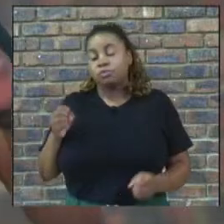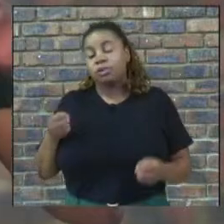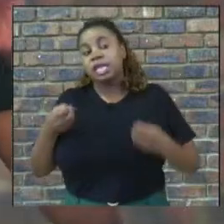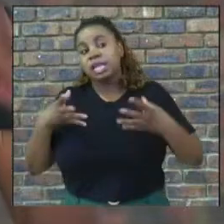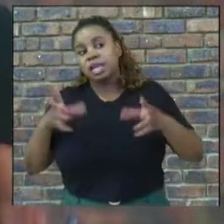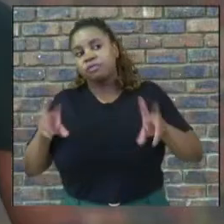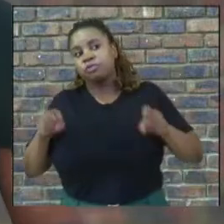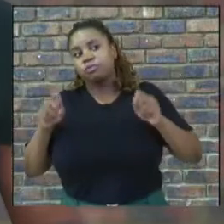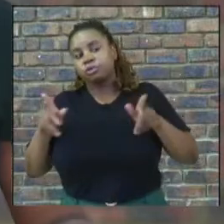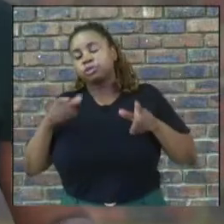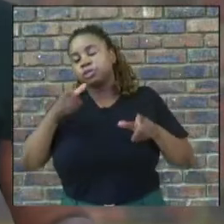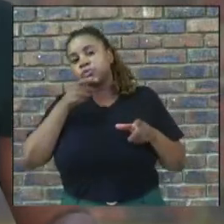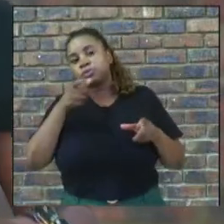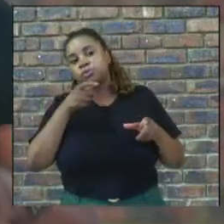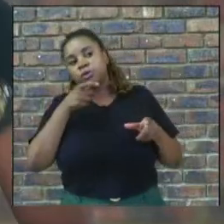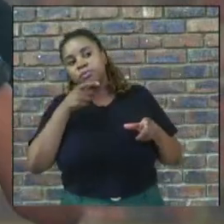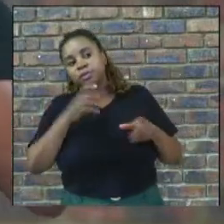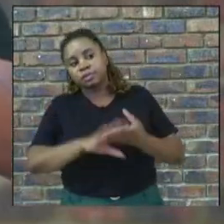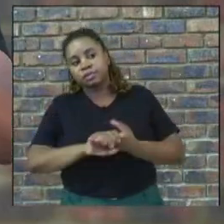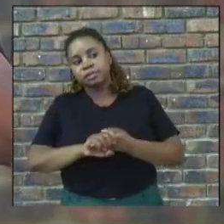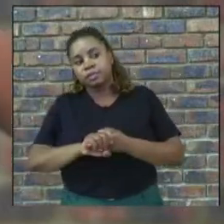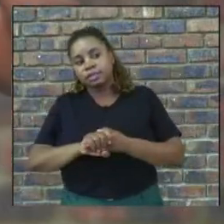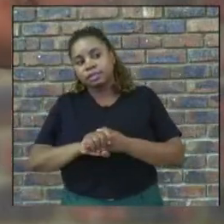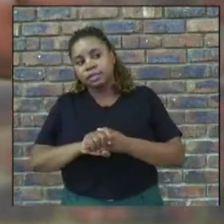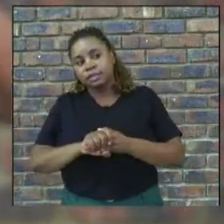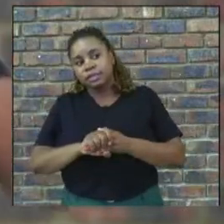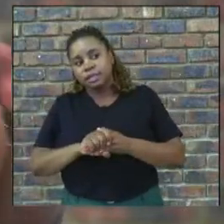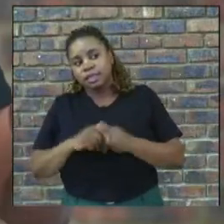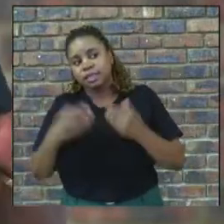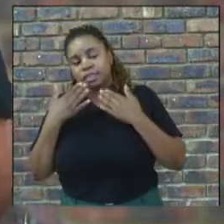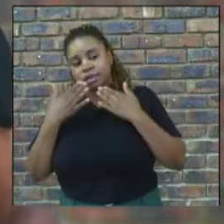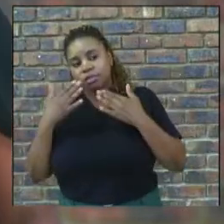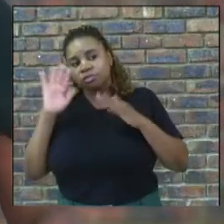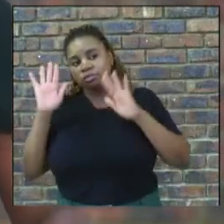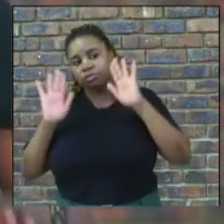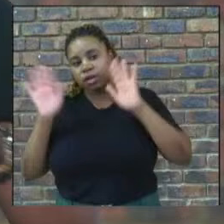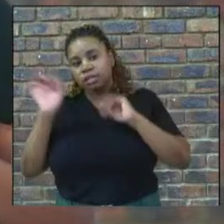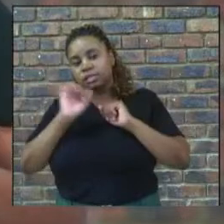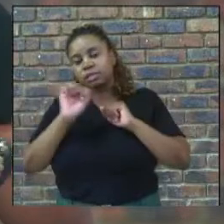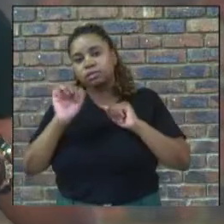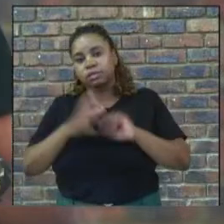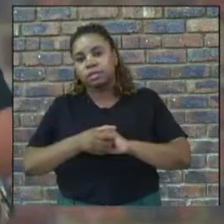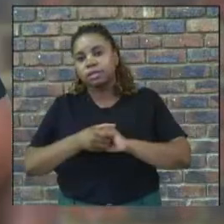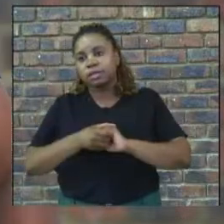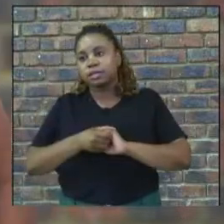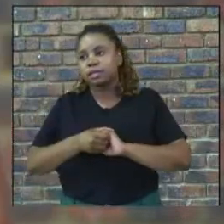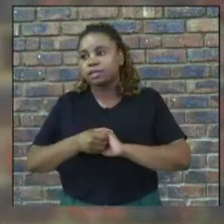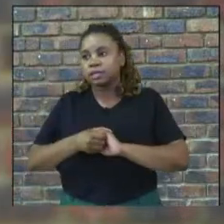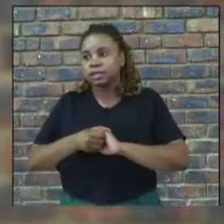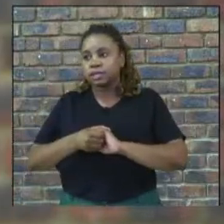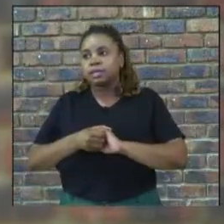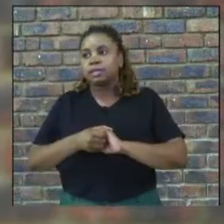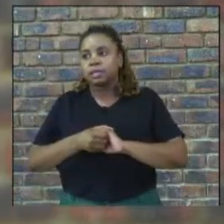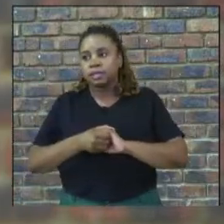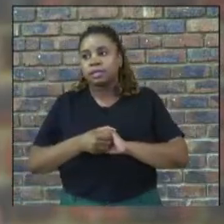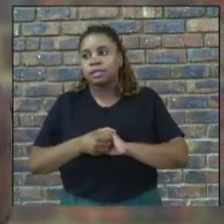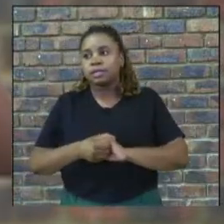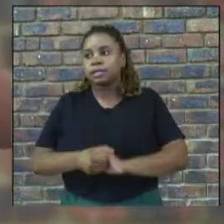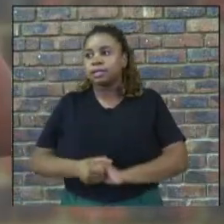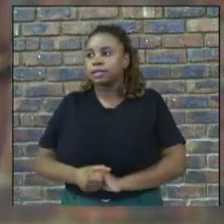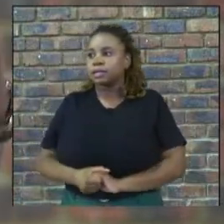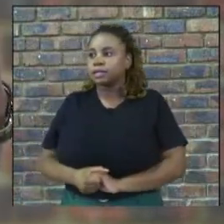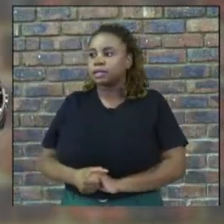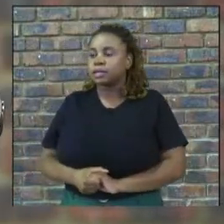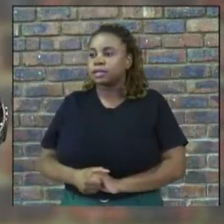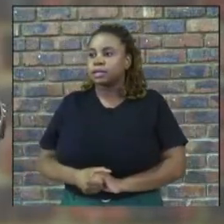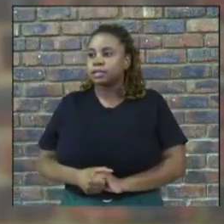tsa o mo 1. 10 more hands might also raise again. So my brother had luck again. Re tla bua le